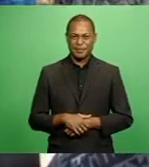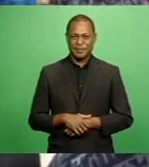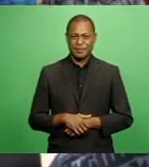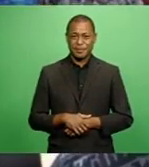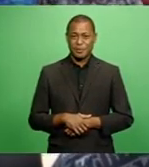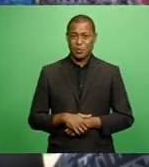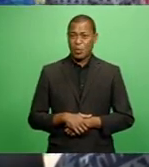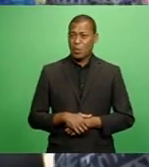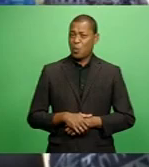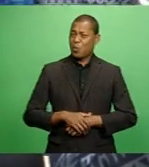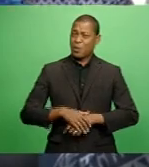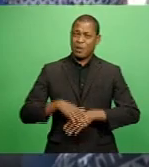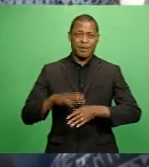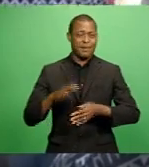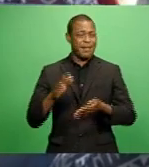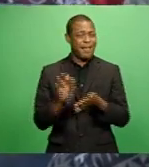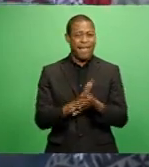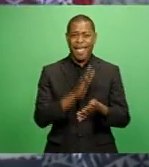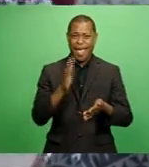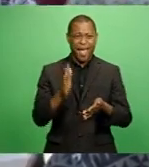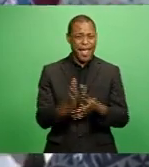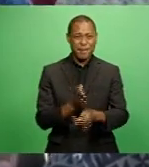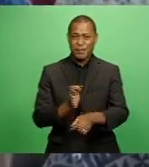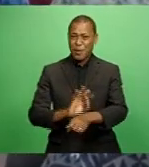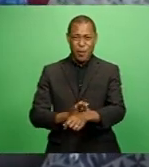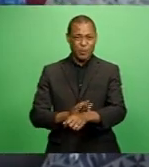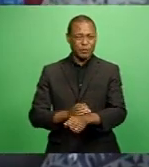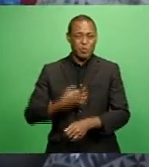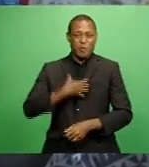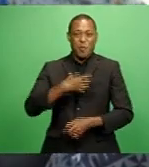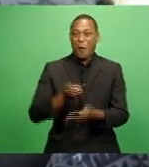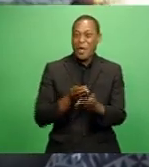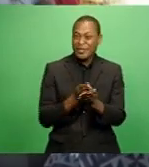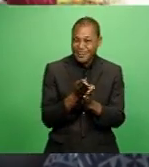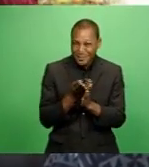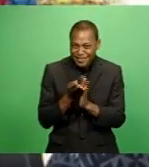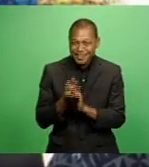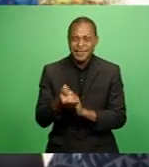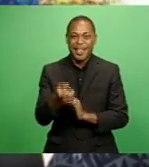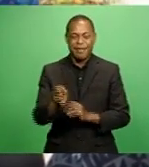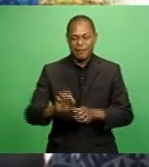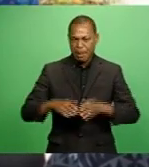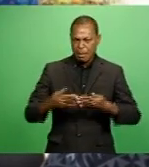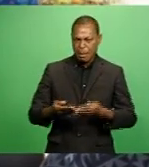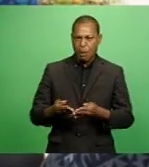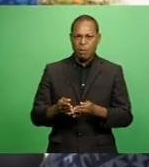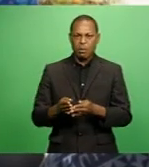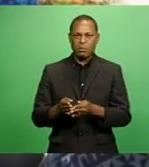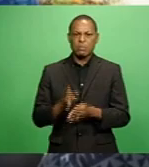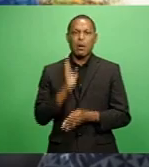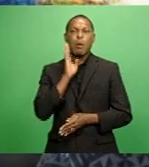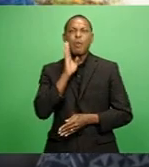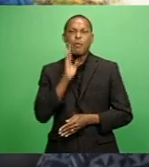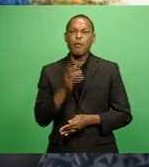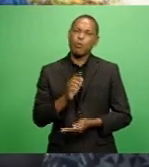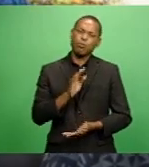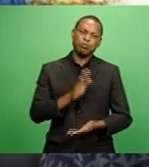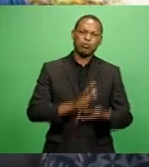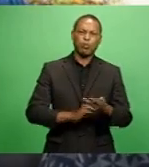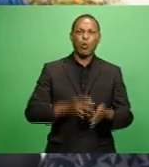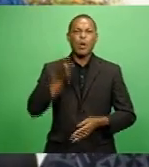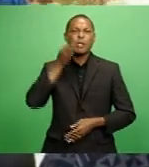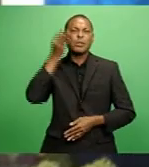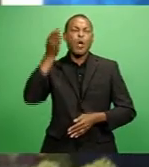We are grateful for this hospital as there's more services included compared to before. Certain things were done at Singatoka Hospital.